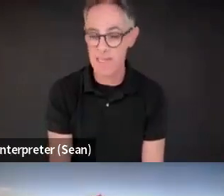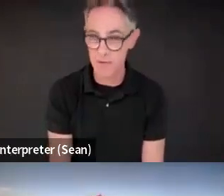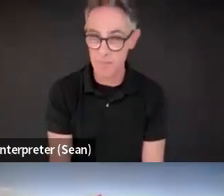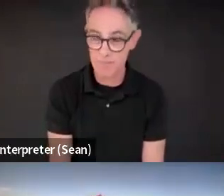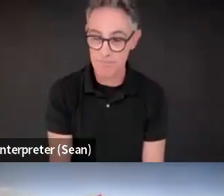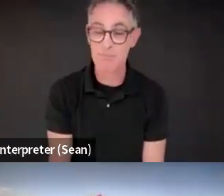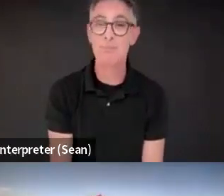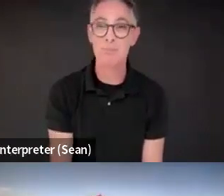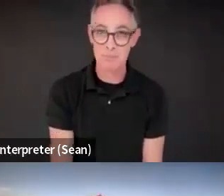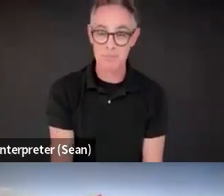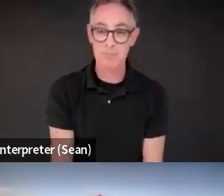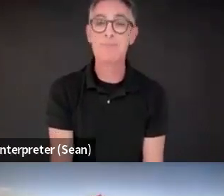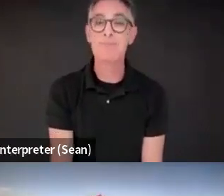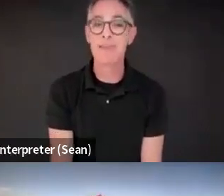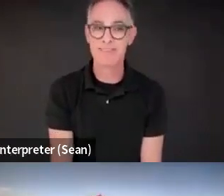become successful.